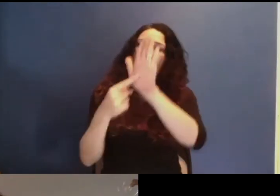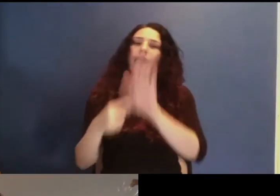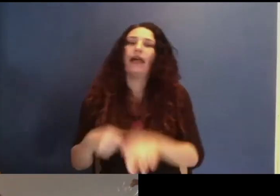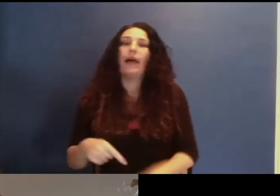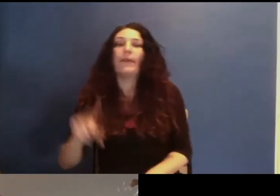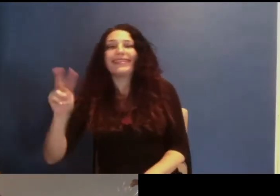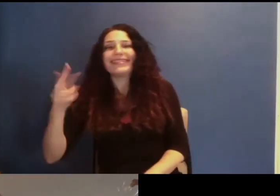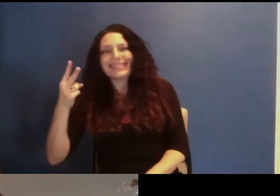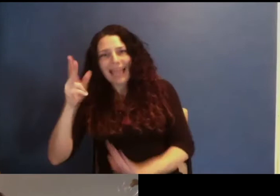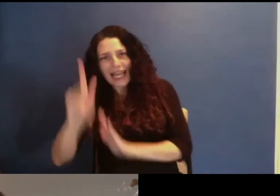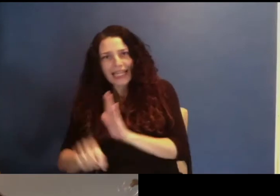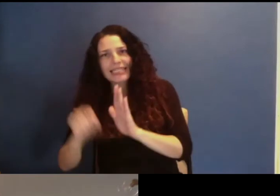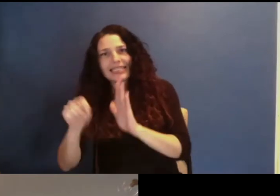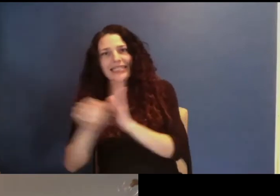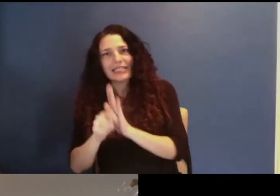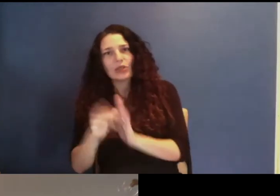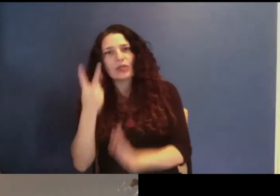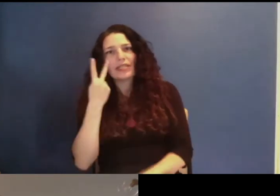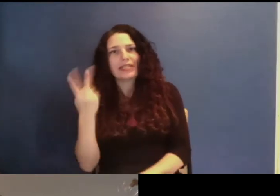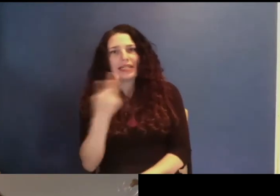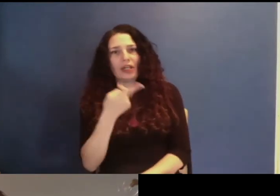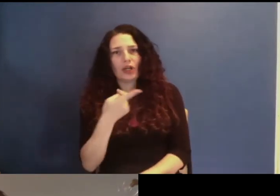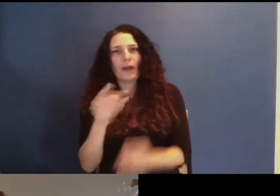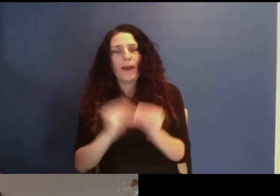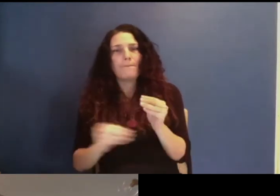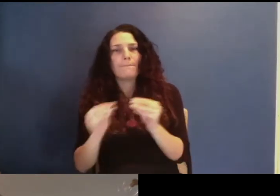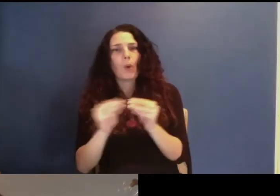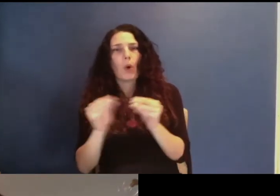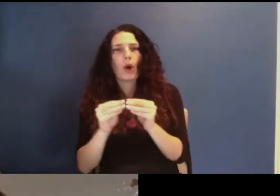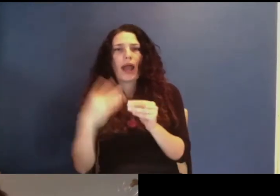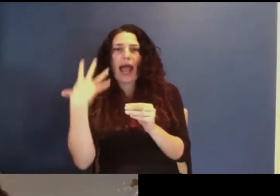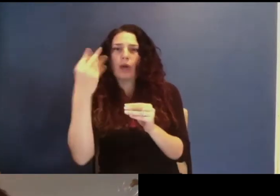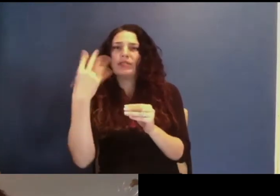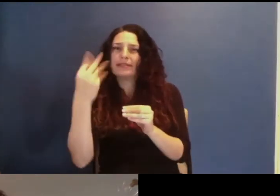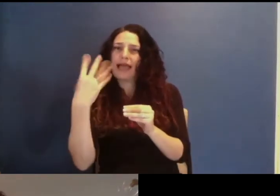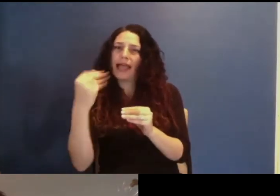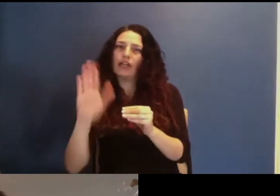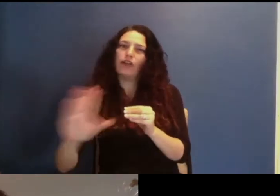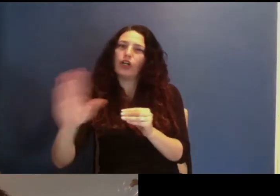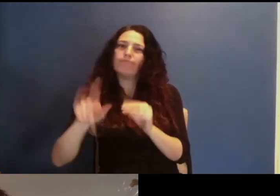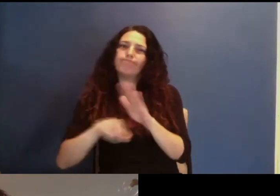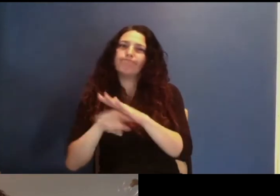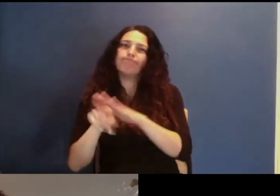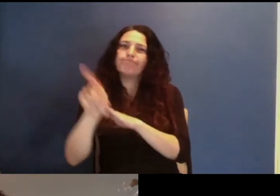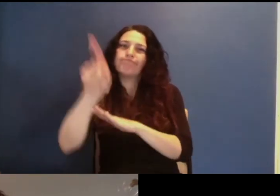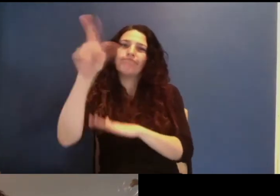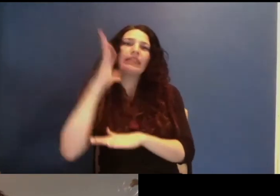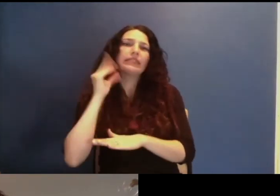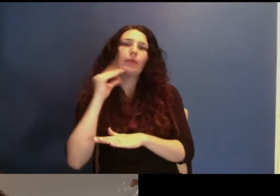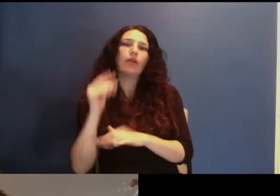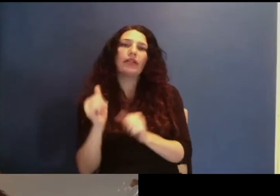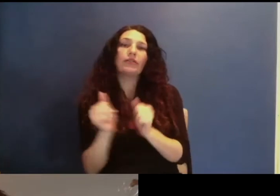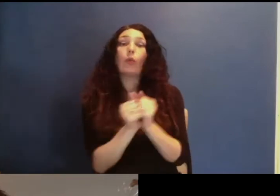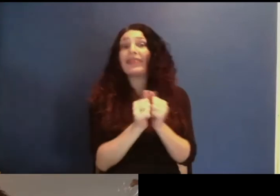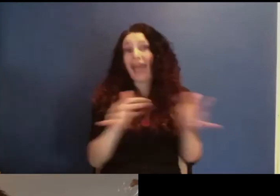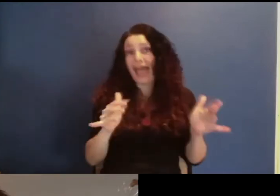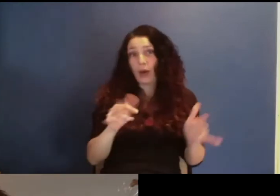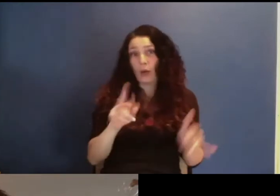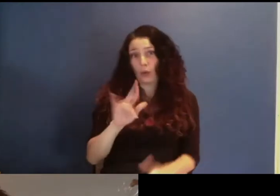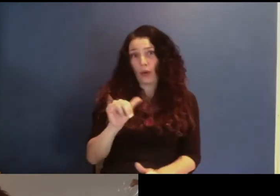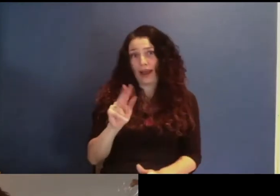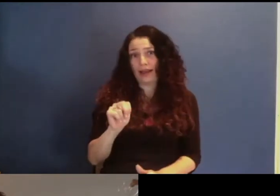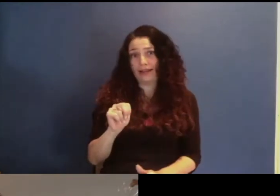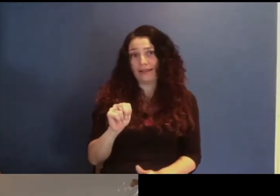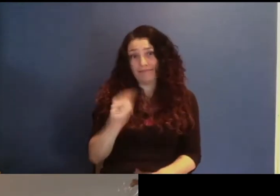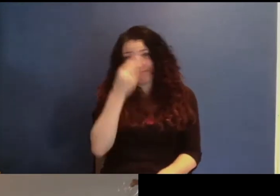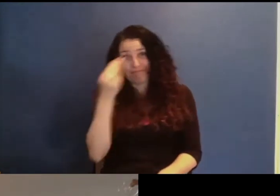more of Kim on her journey outside of Ryan. There's a lot more sex, and there is more